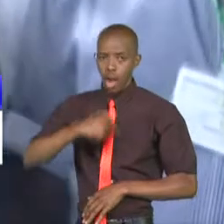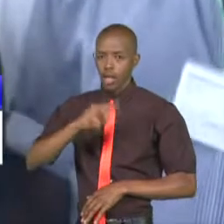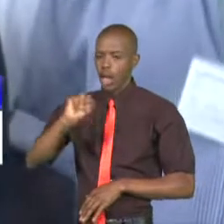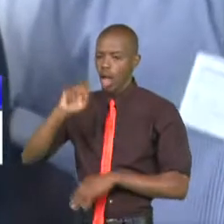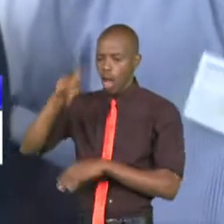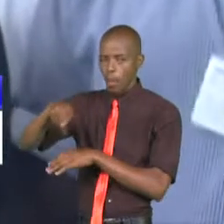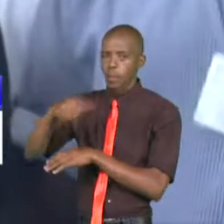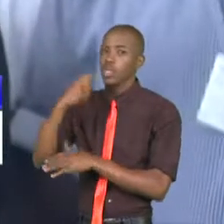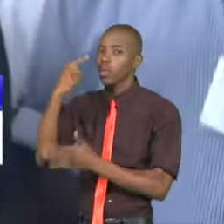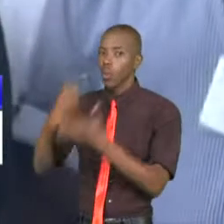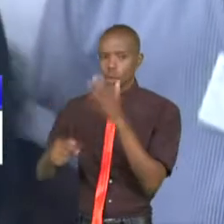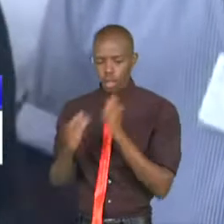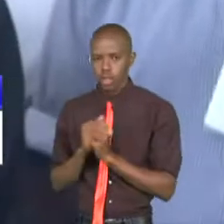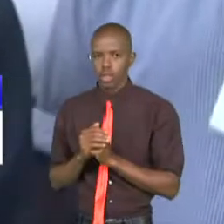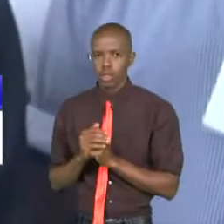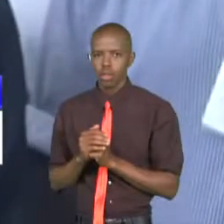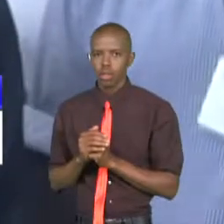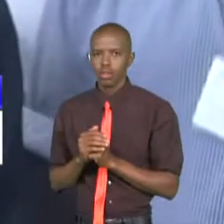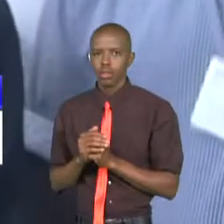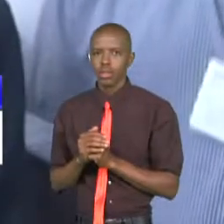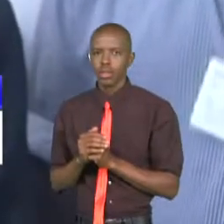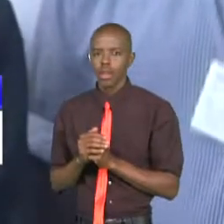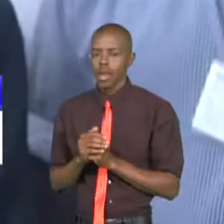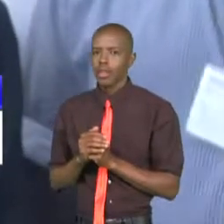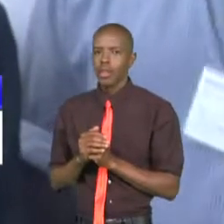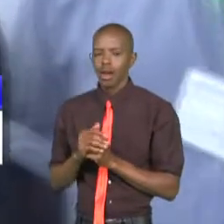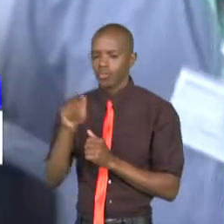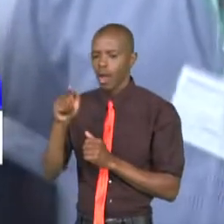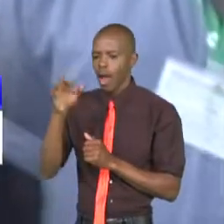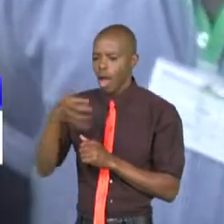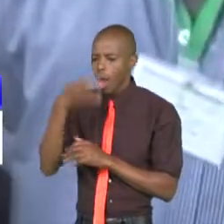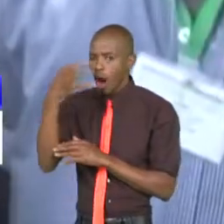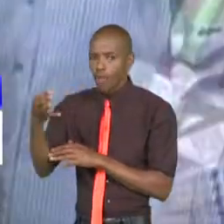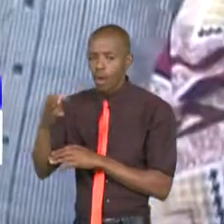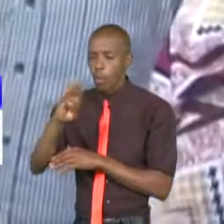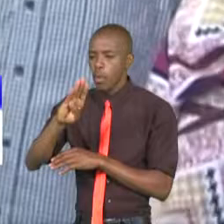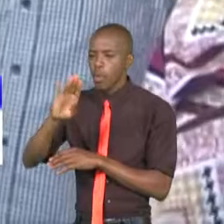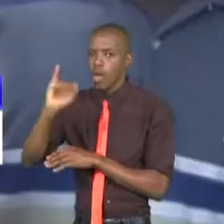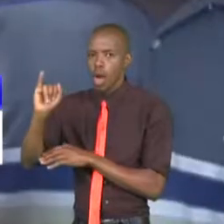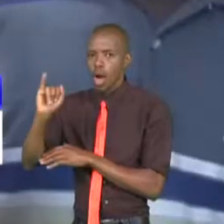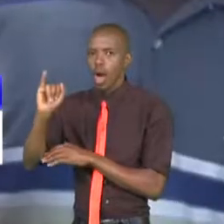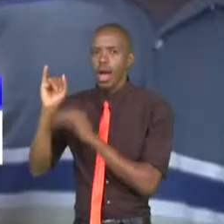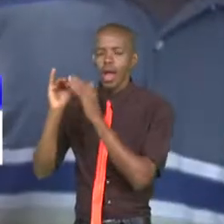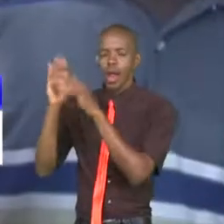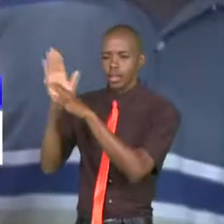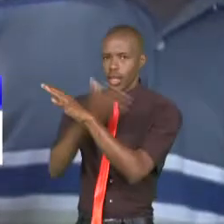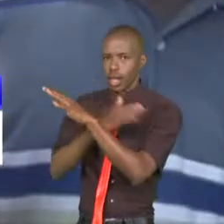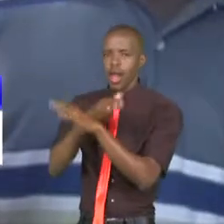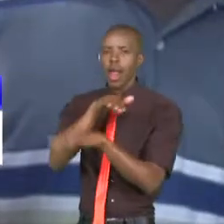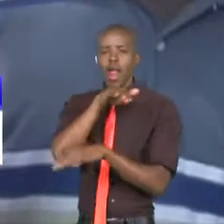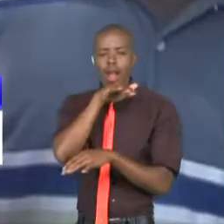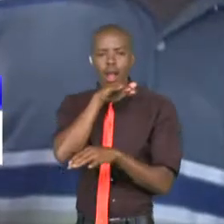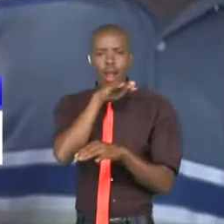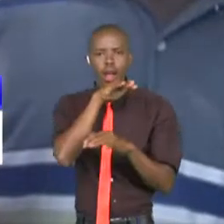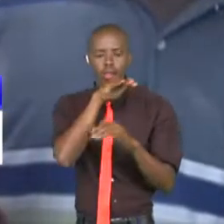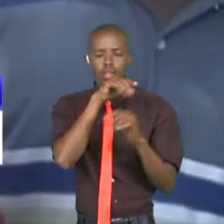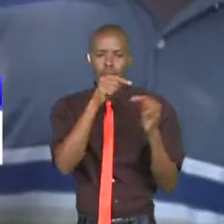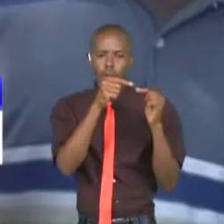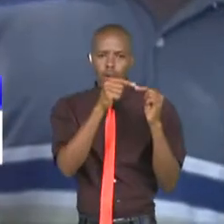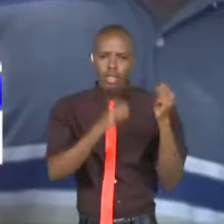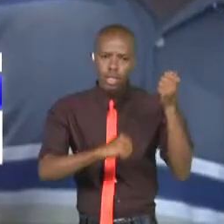Jumwa has said that Bader's win symbolizes a downfall of the BBI reggae. Raila is a proponent of